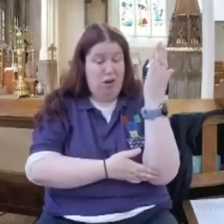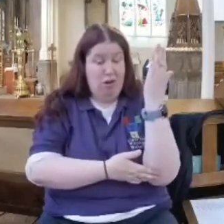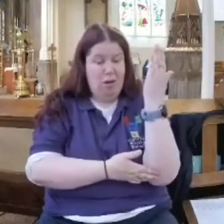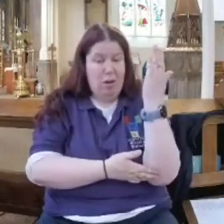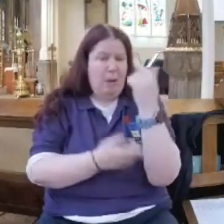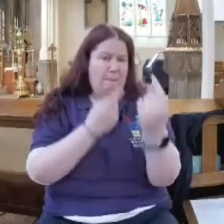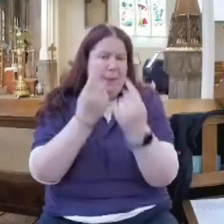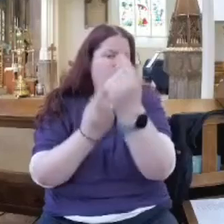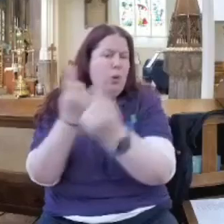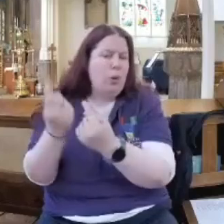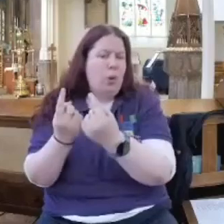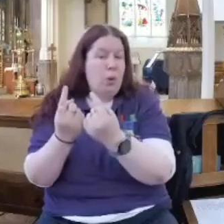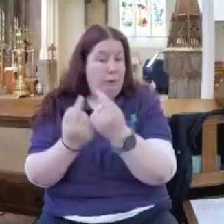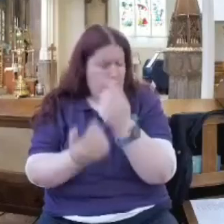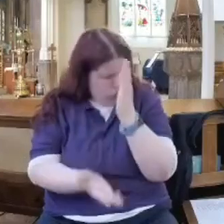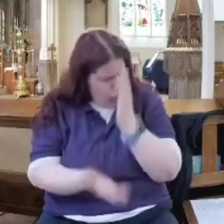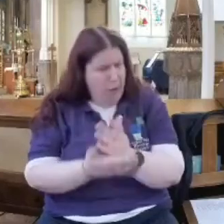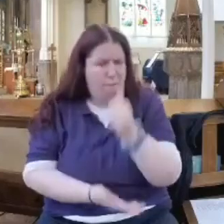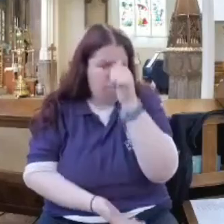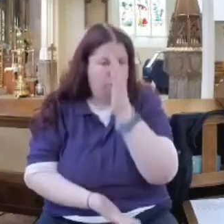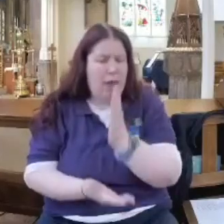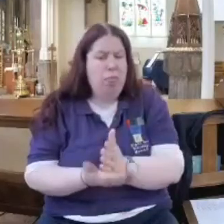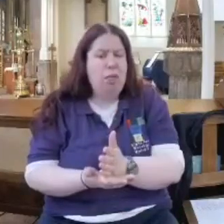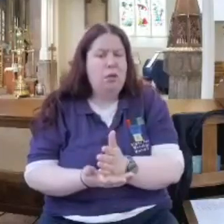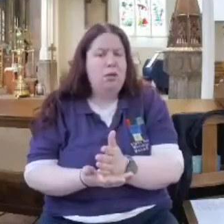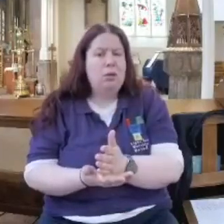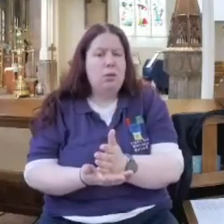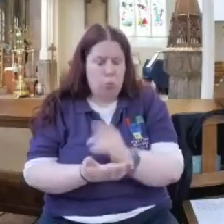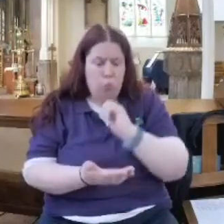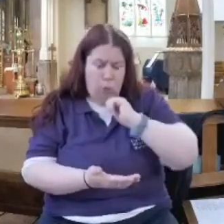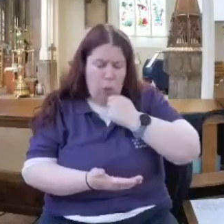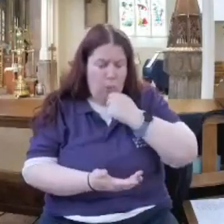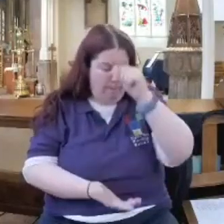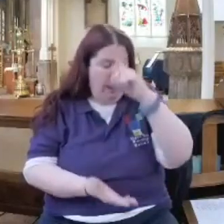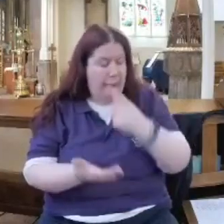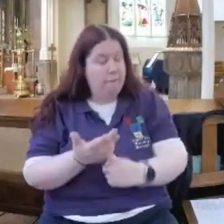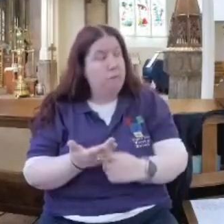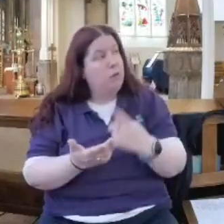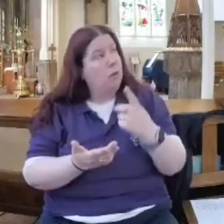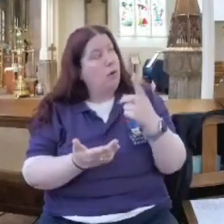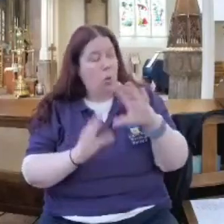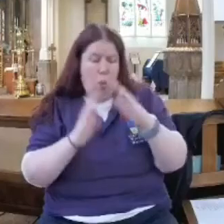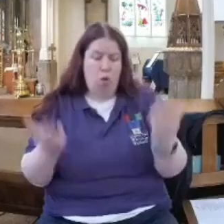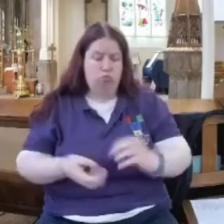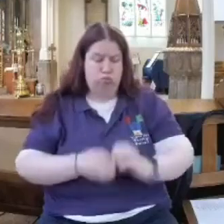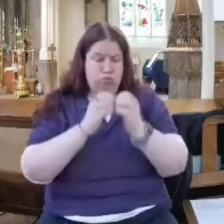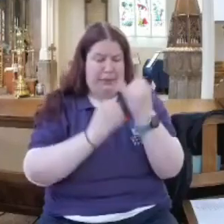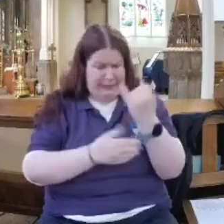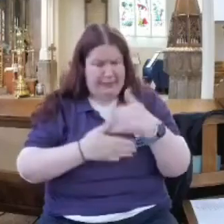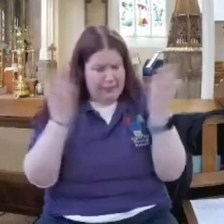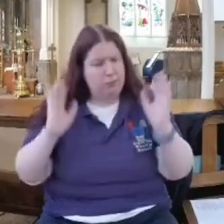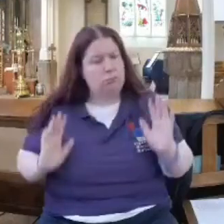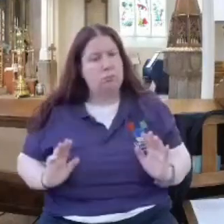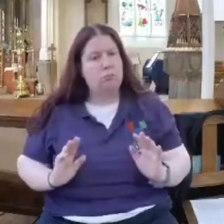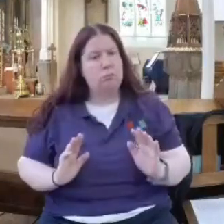that those who have real faith believe that the world was created in 6 days, and that those